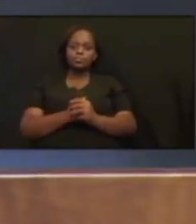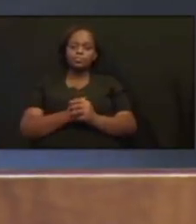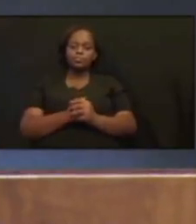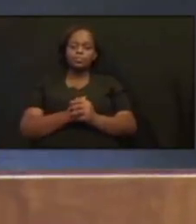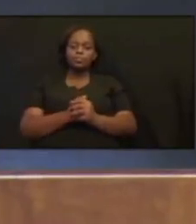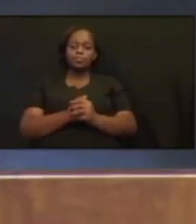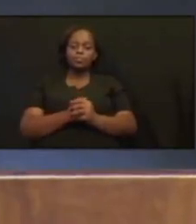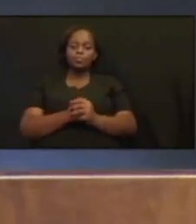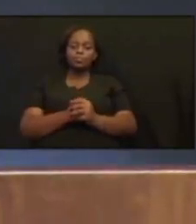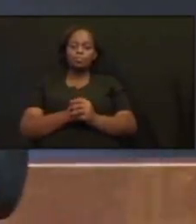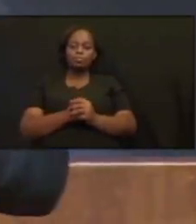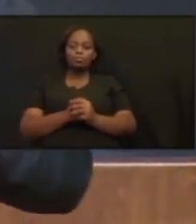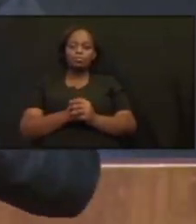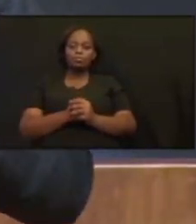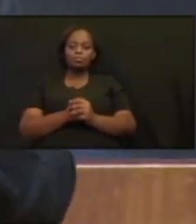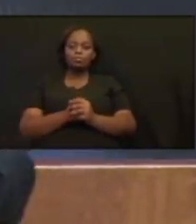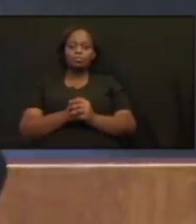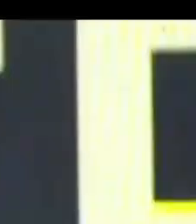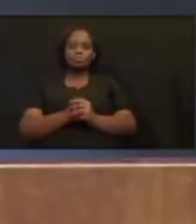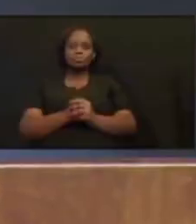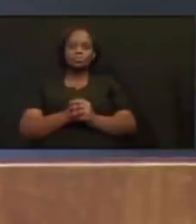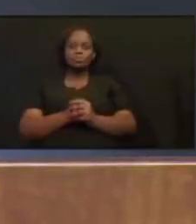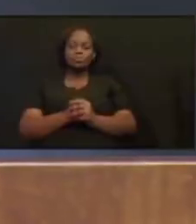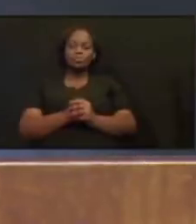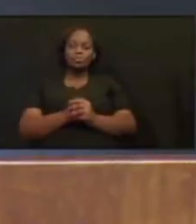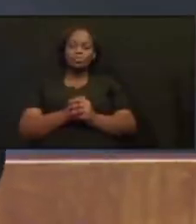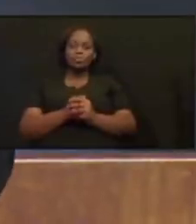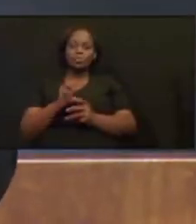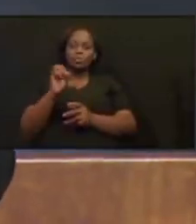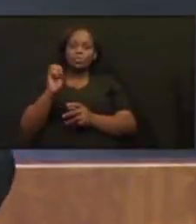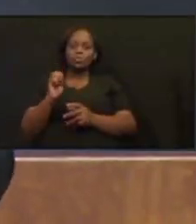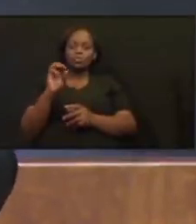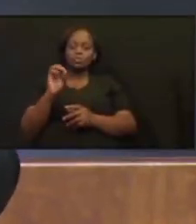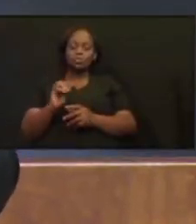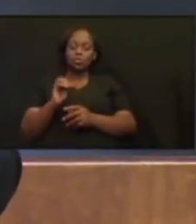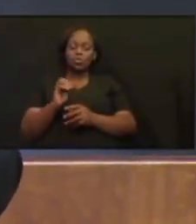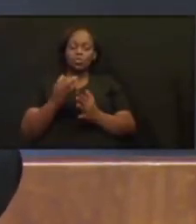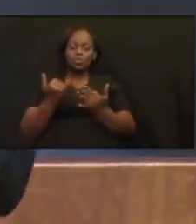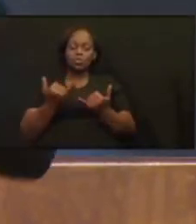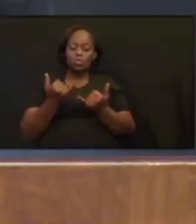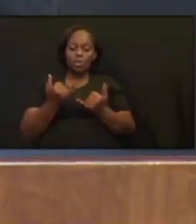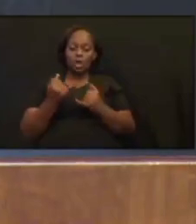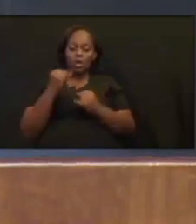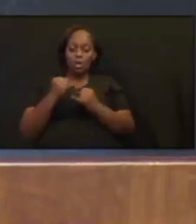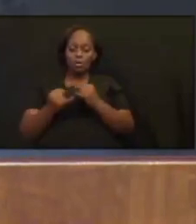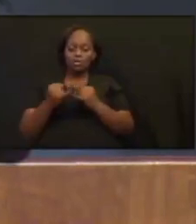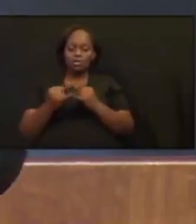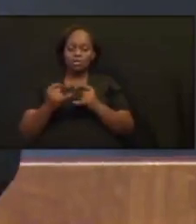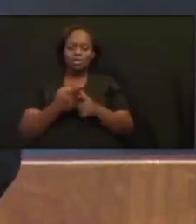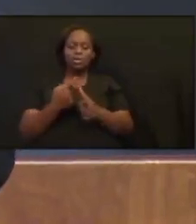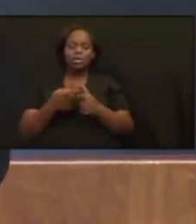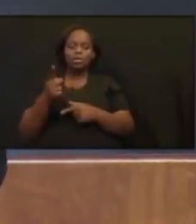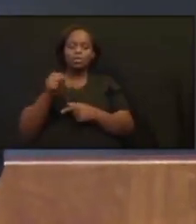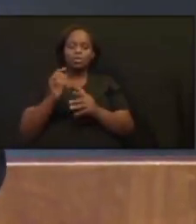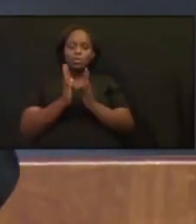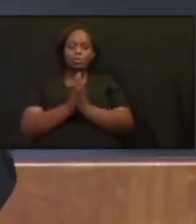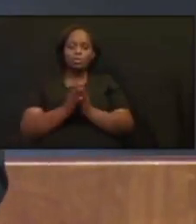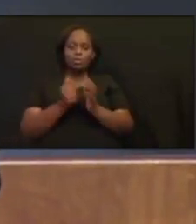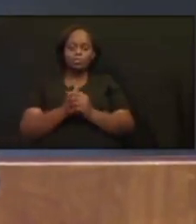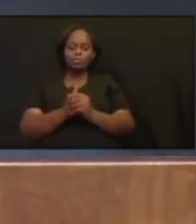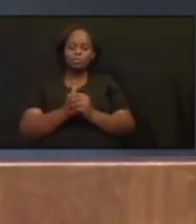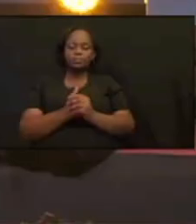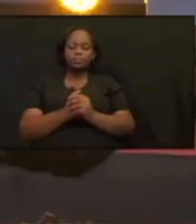So, let me give perspective to a few things and then we'll pray. In order of